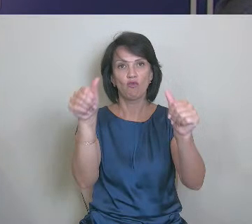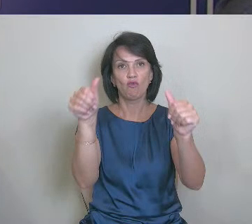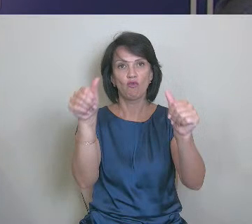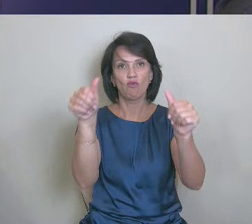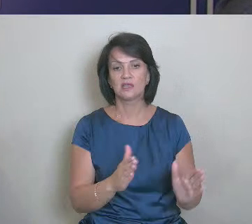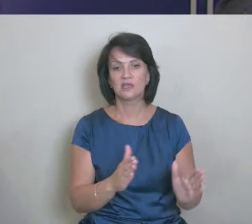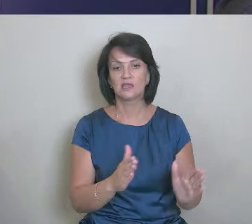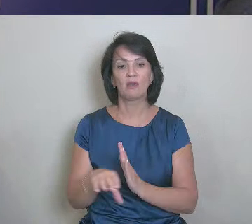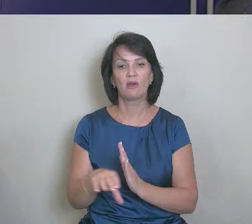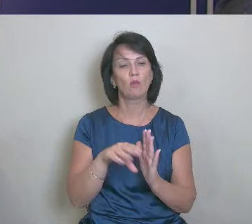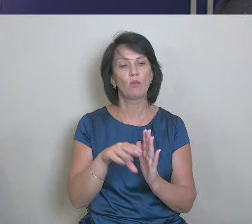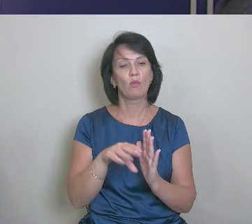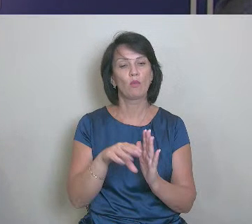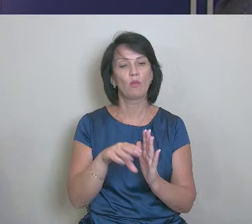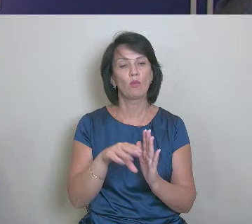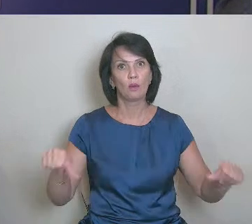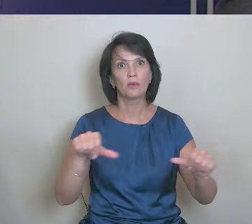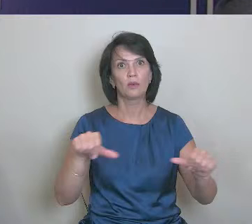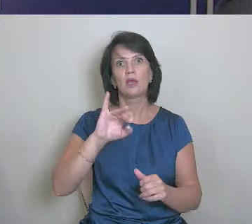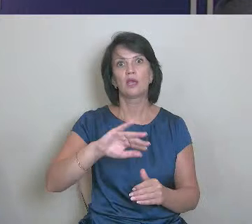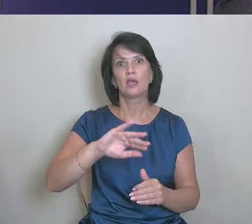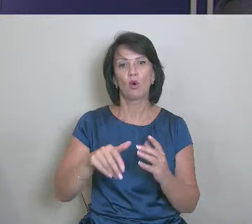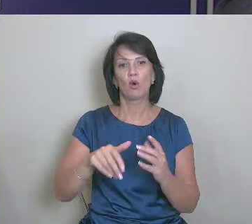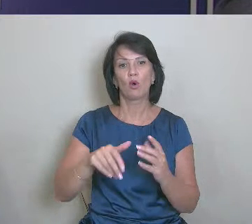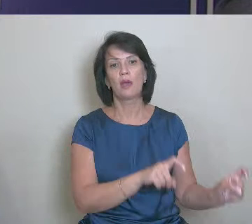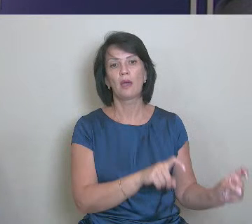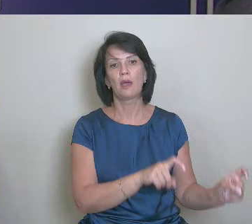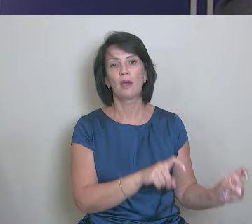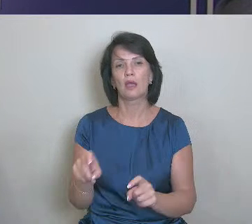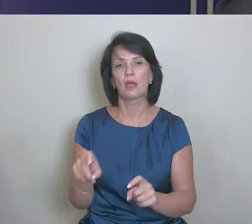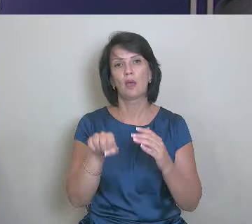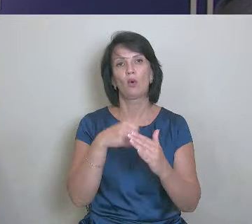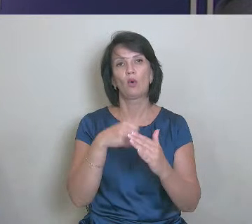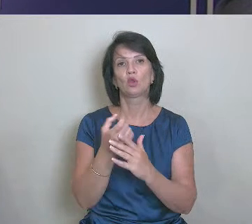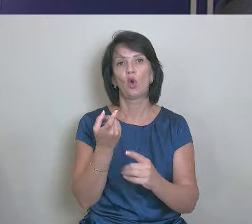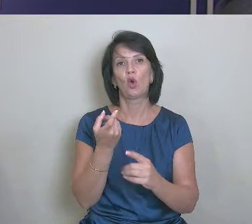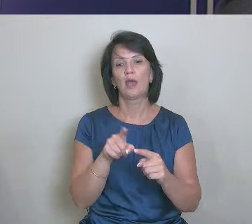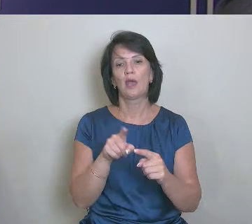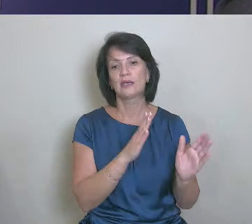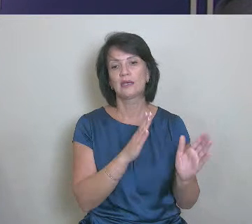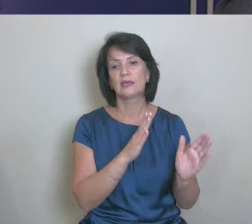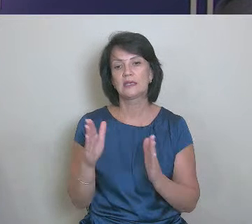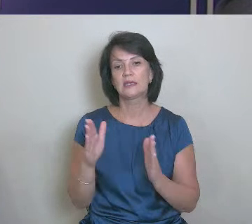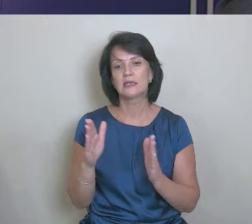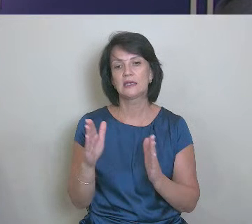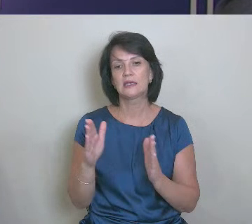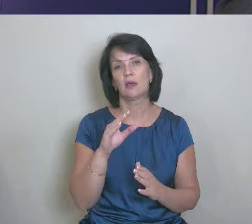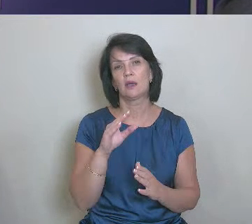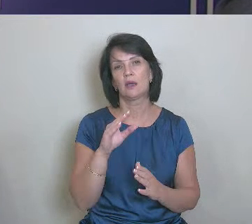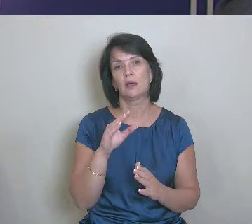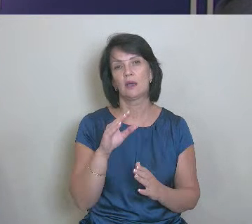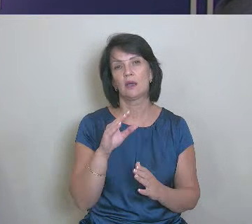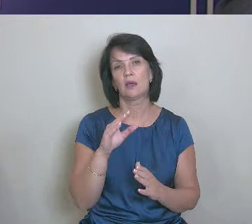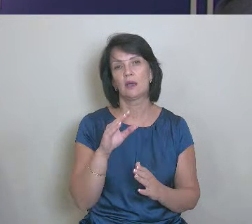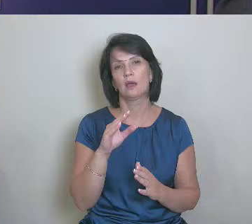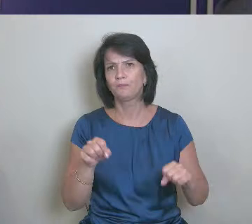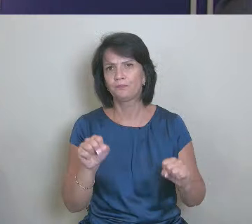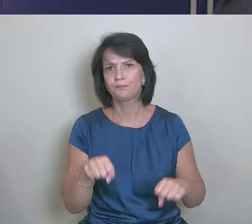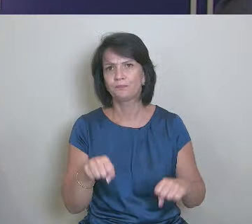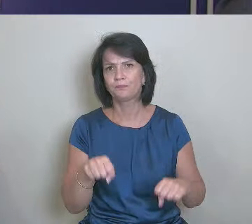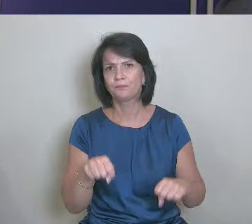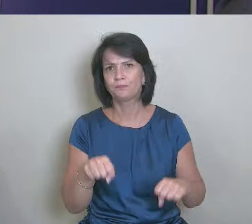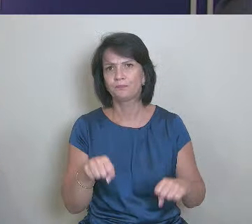undertaken, and what was their impact or influence on the election commission's setup, and then we'll talk